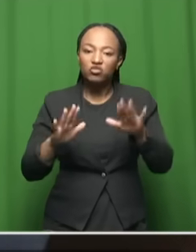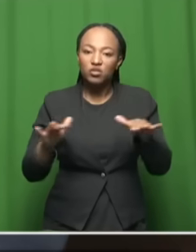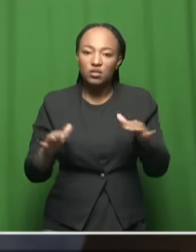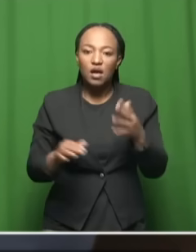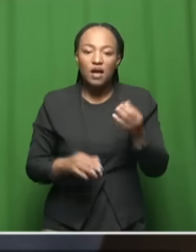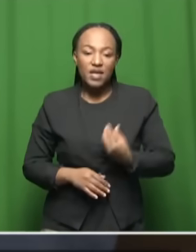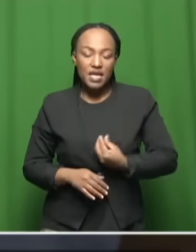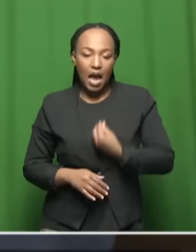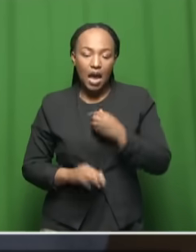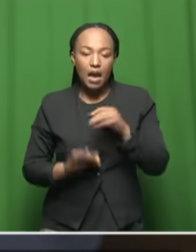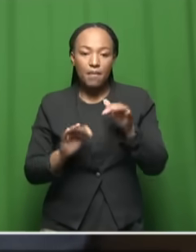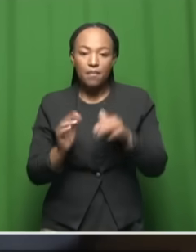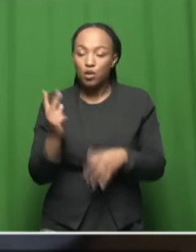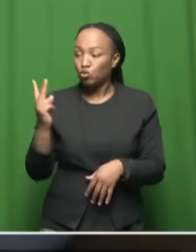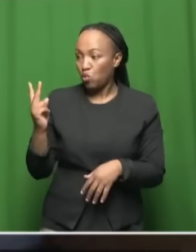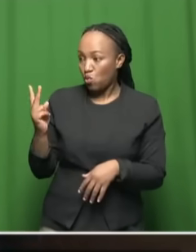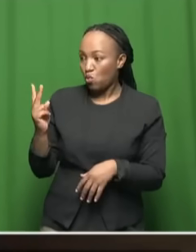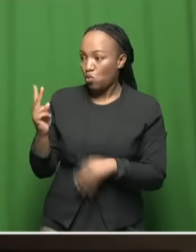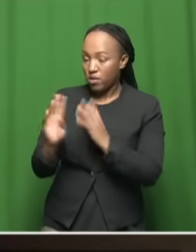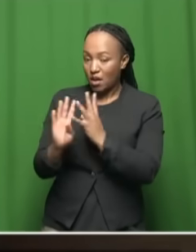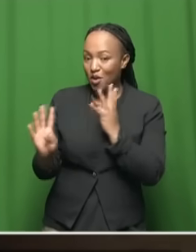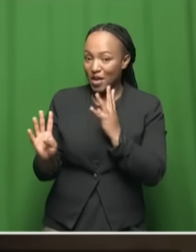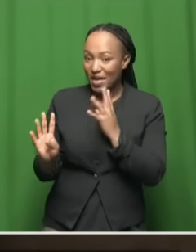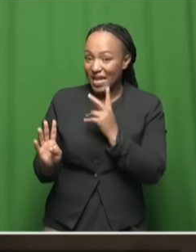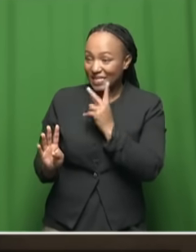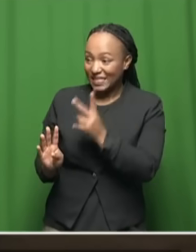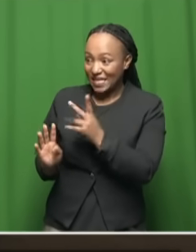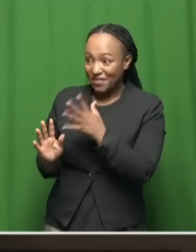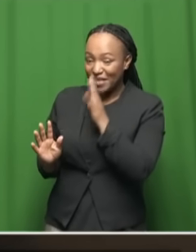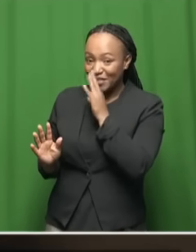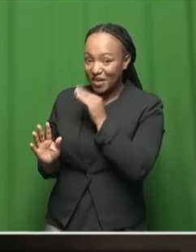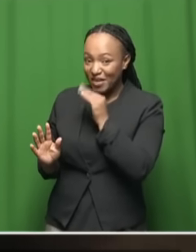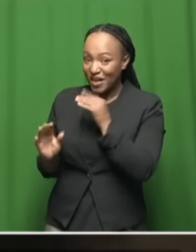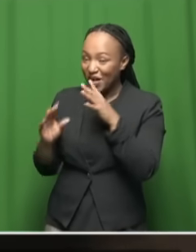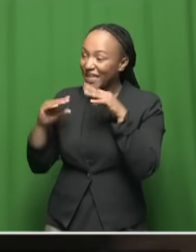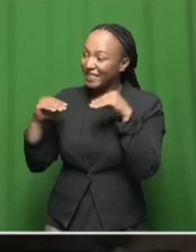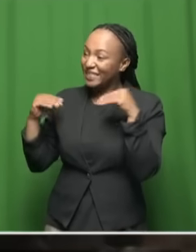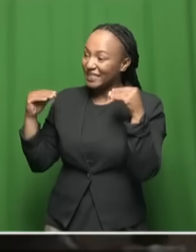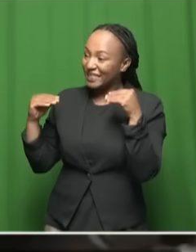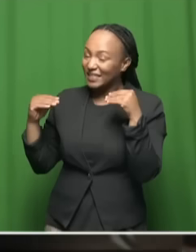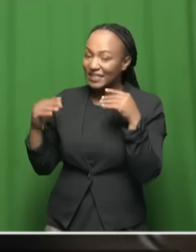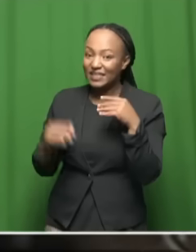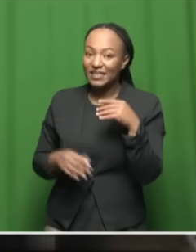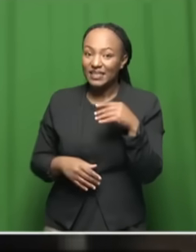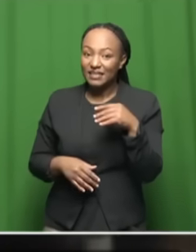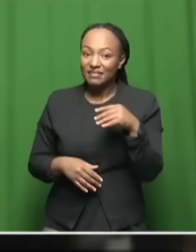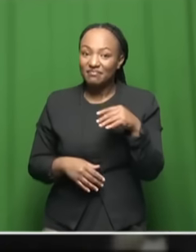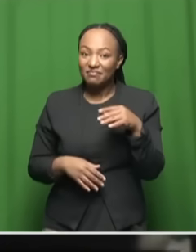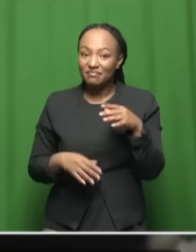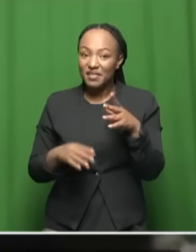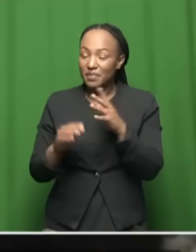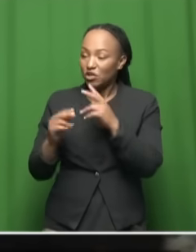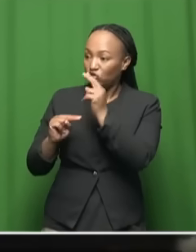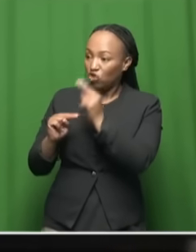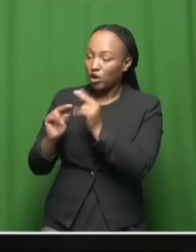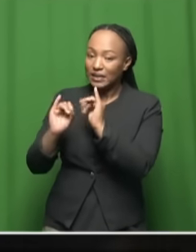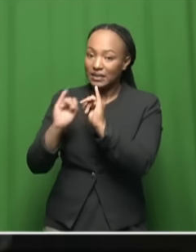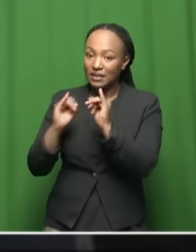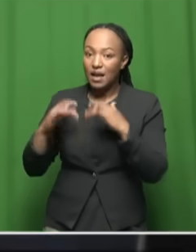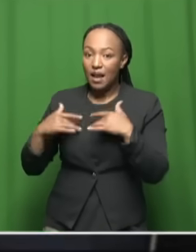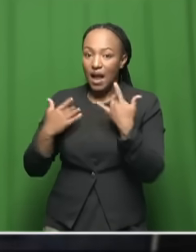young people in the queue here now. Let's see if they will talk to us. They're already smiling at me like they want. So if we can do a short interview with you, you're live